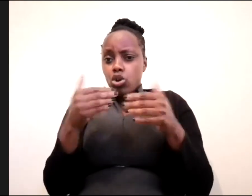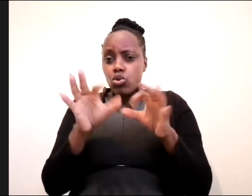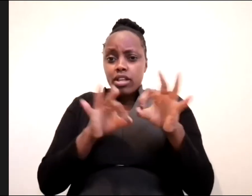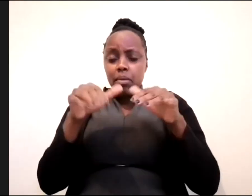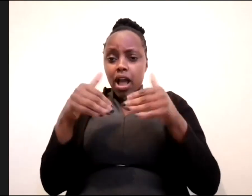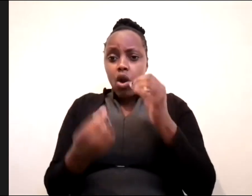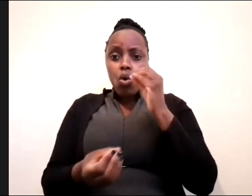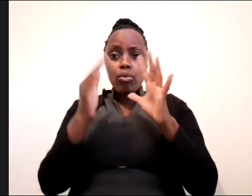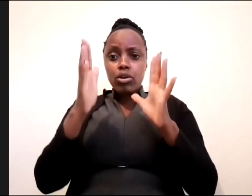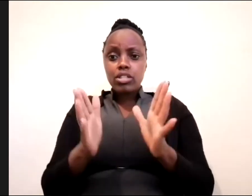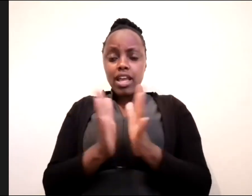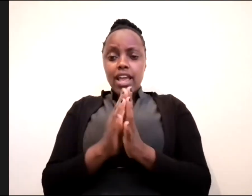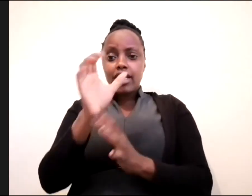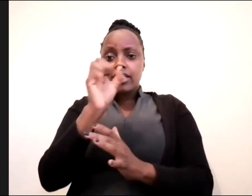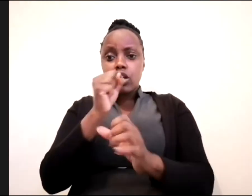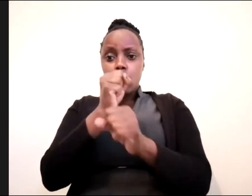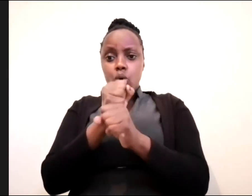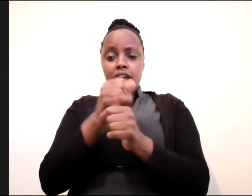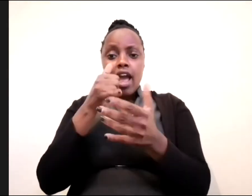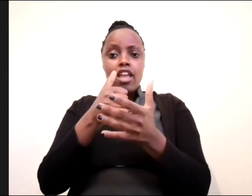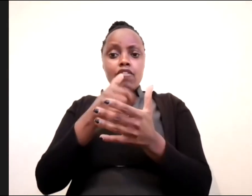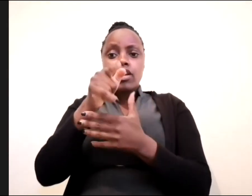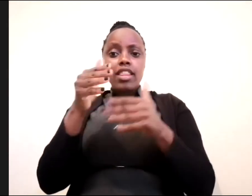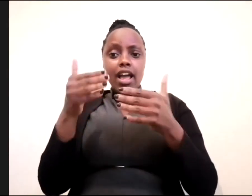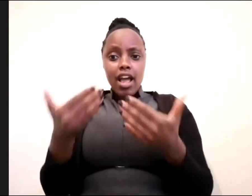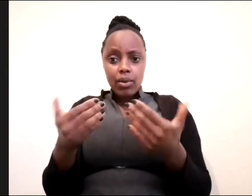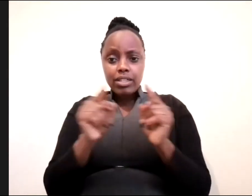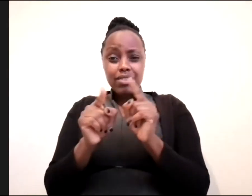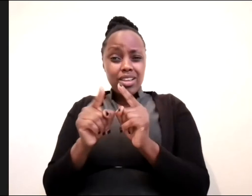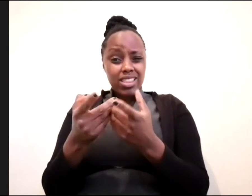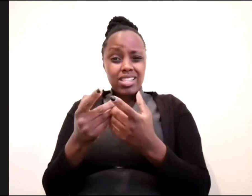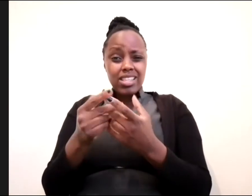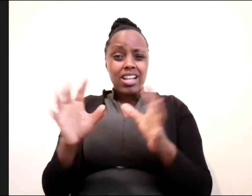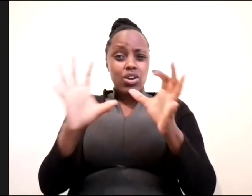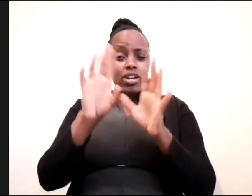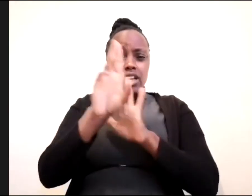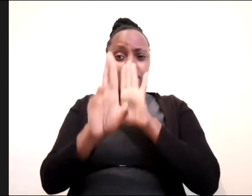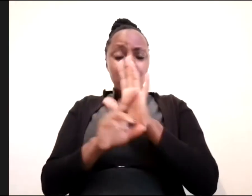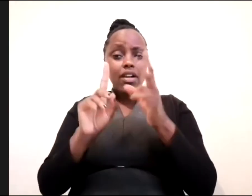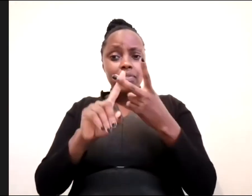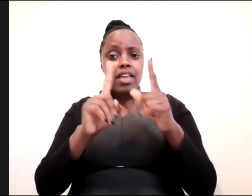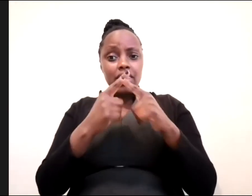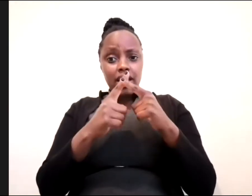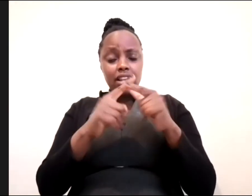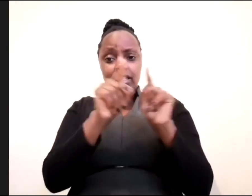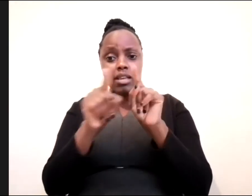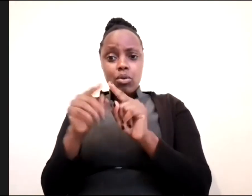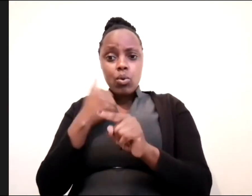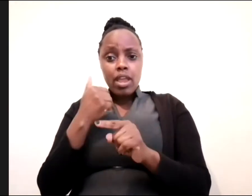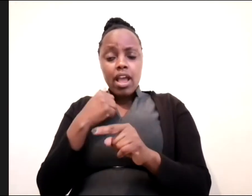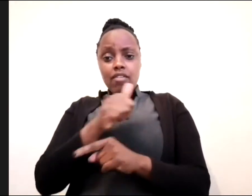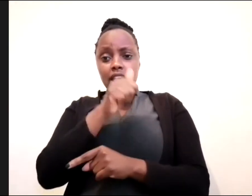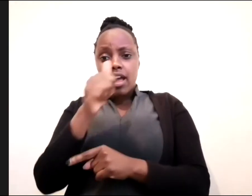and stakeholders are involved in the review of the new regulations. And then, since we have limited time, I'm going to put it together